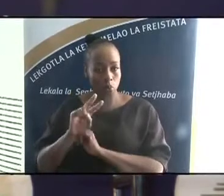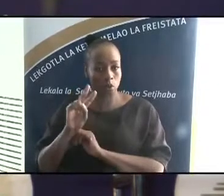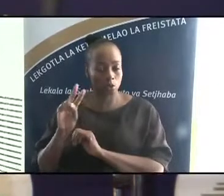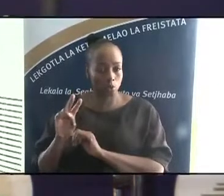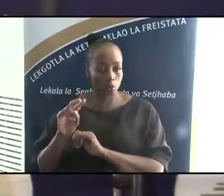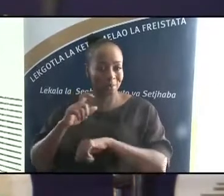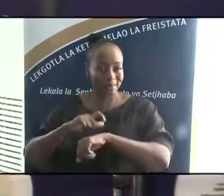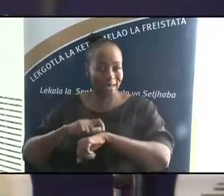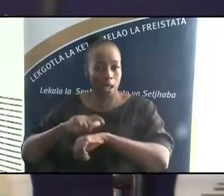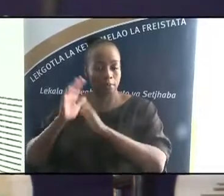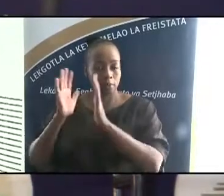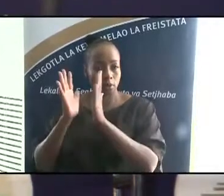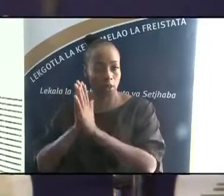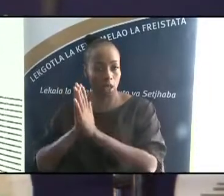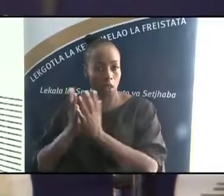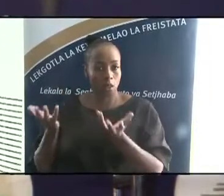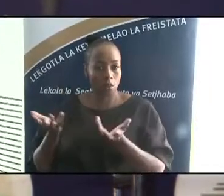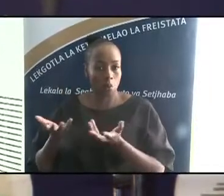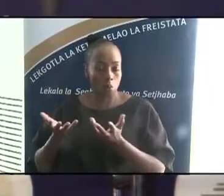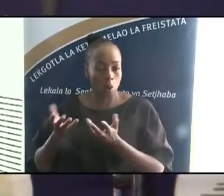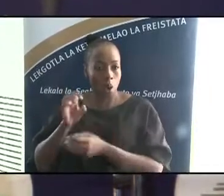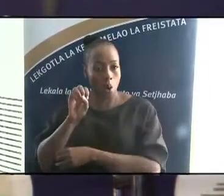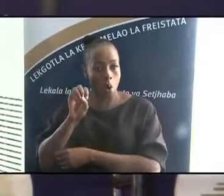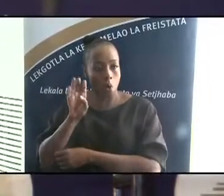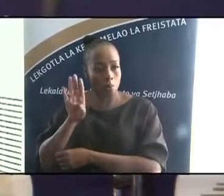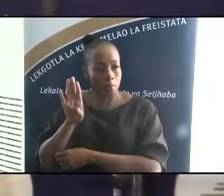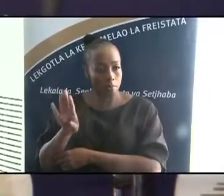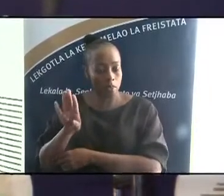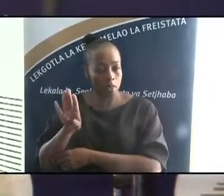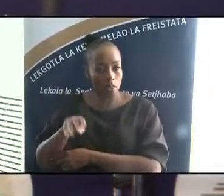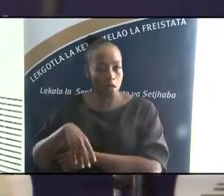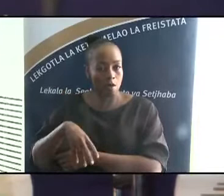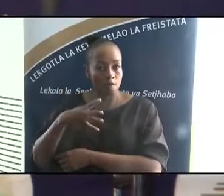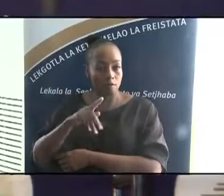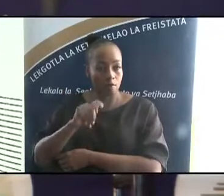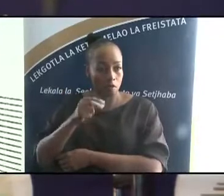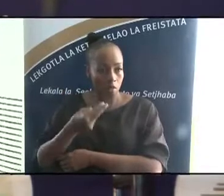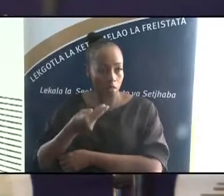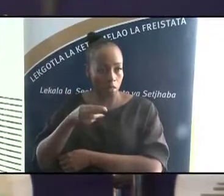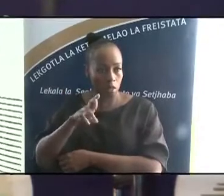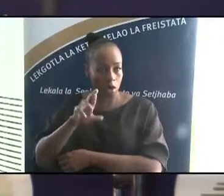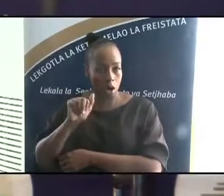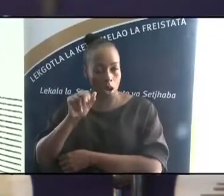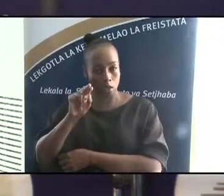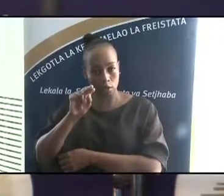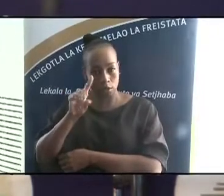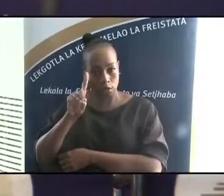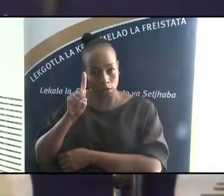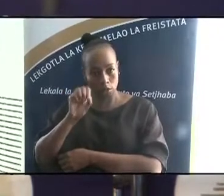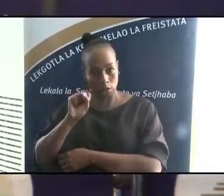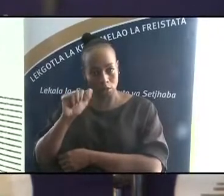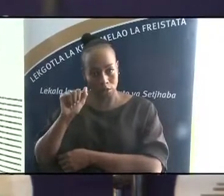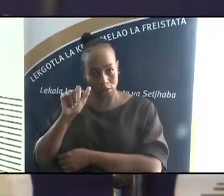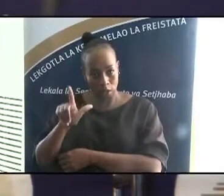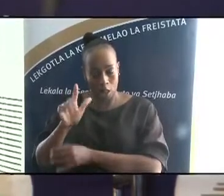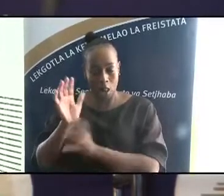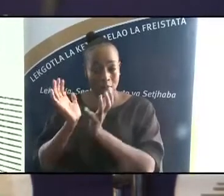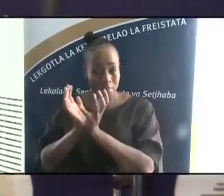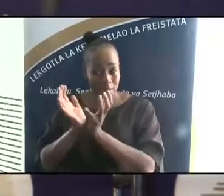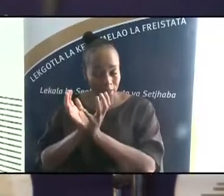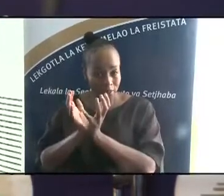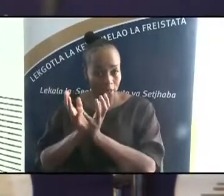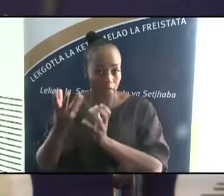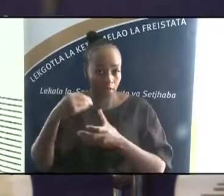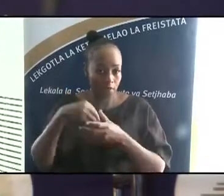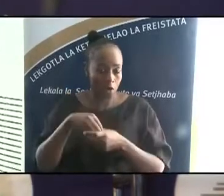2022 at 10 o'clock at the 4th Ratsal Bloemfontein, and the business of the day will include the